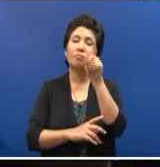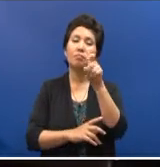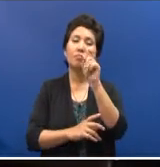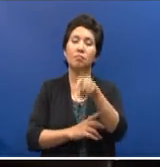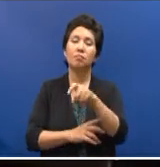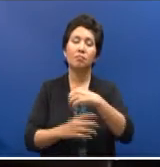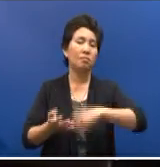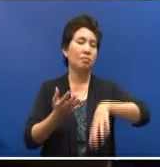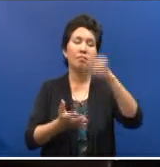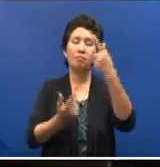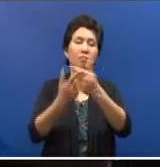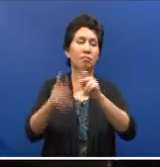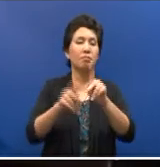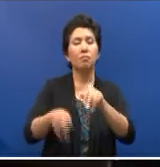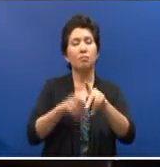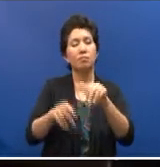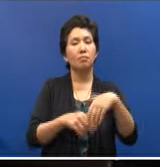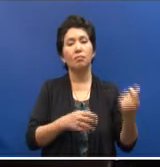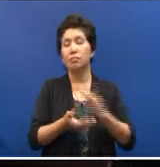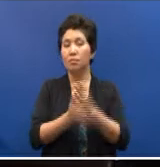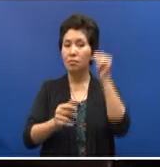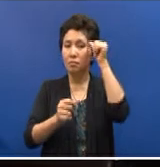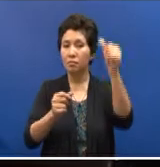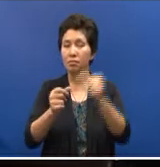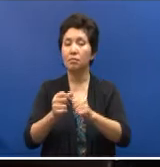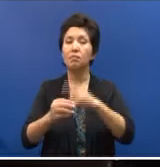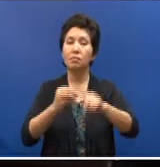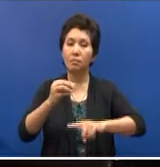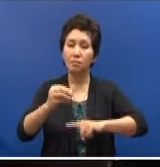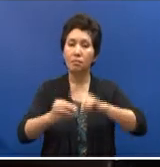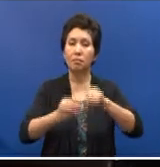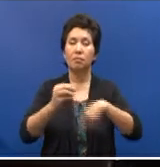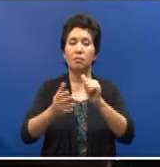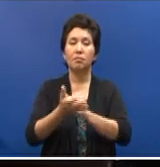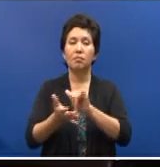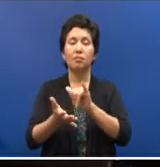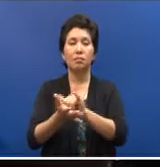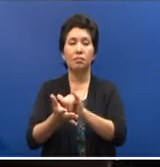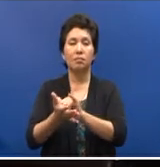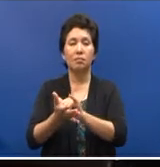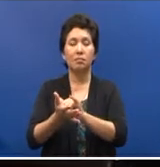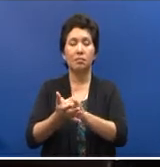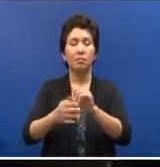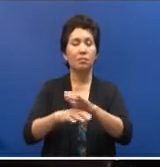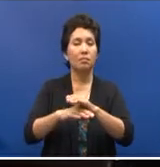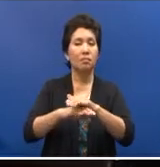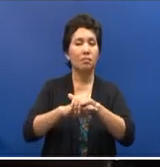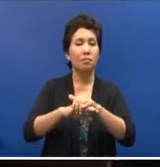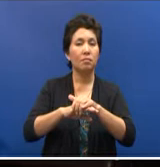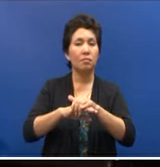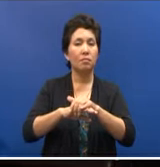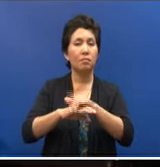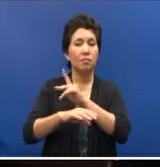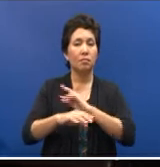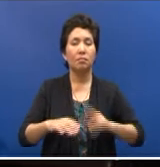necessarily richer than others. Okay, so remember I mentioned about the Nootka British, okay, the